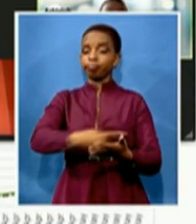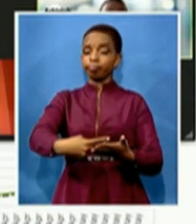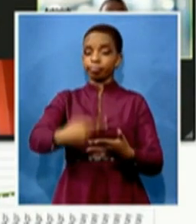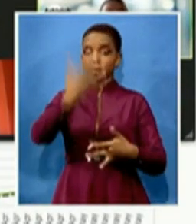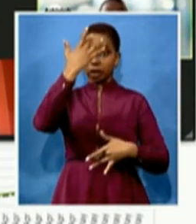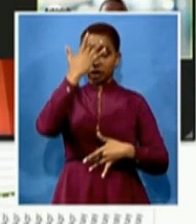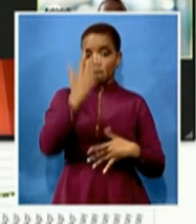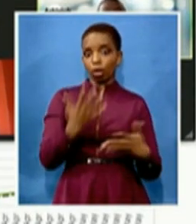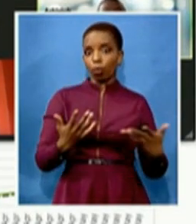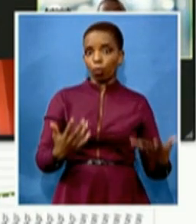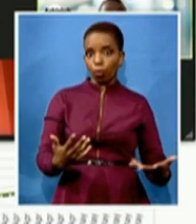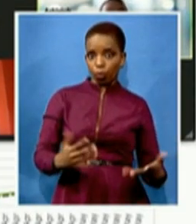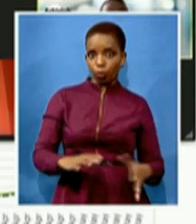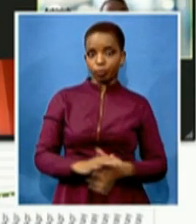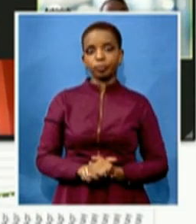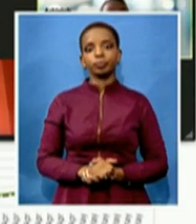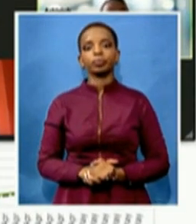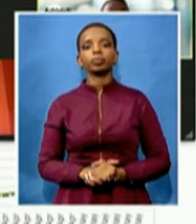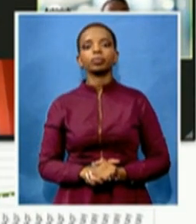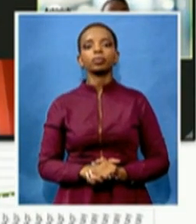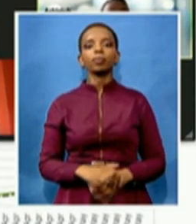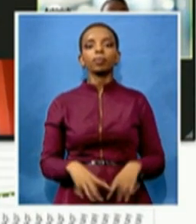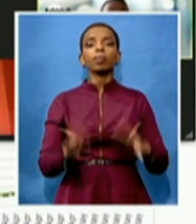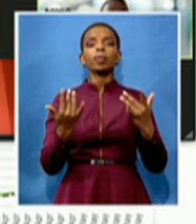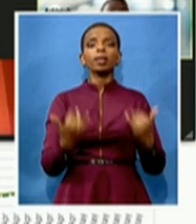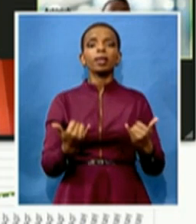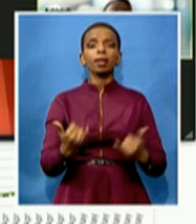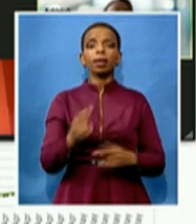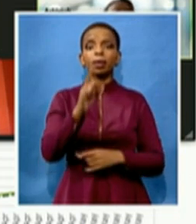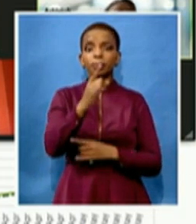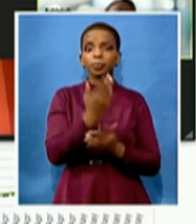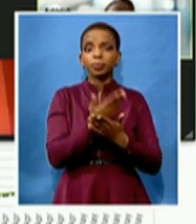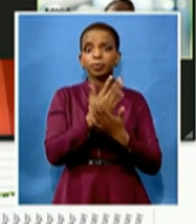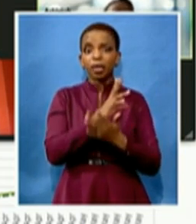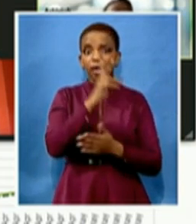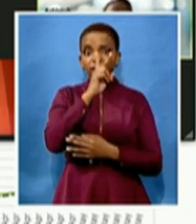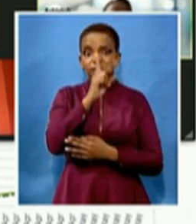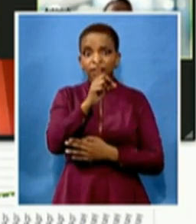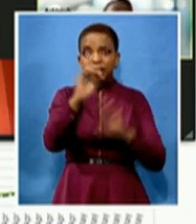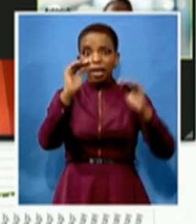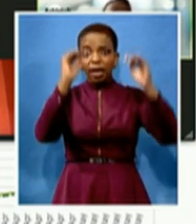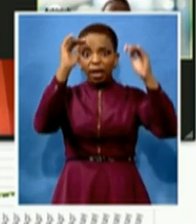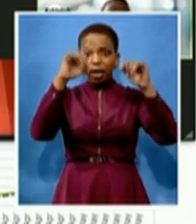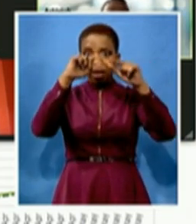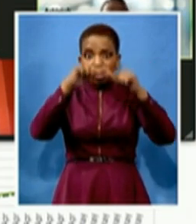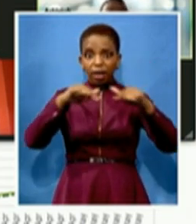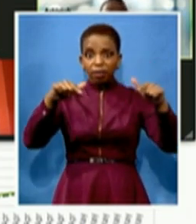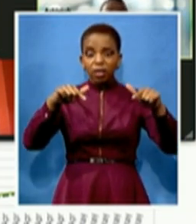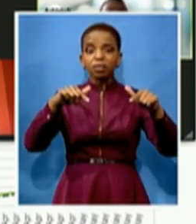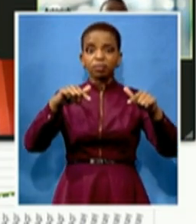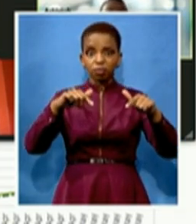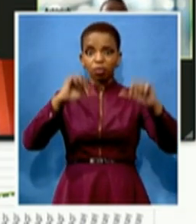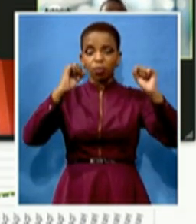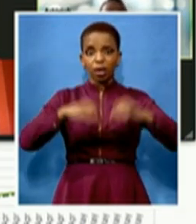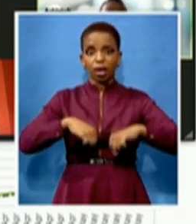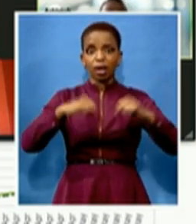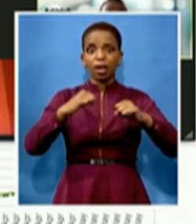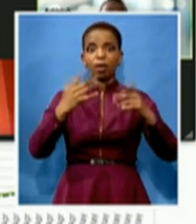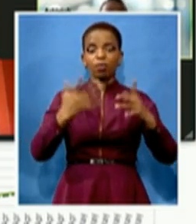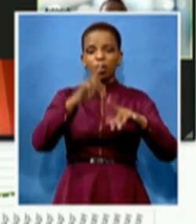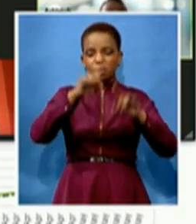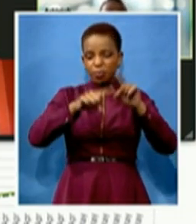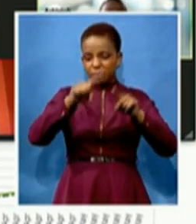at a very high level, we've allowed for the various factors that have been incorporated. So we can see